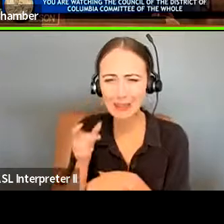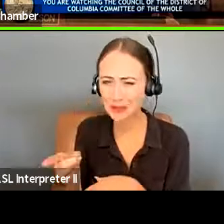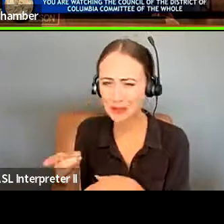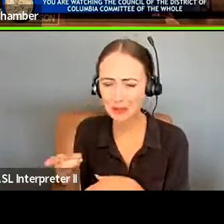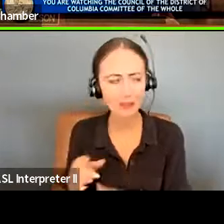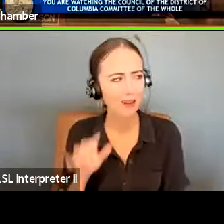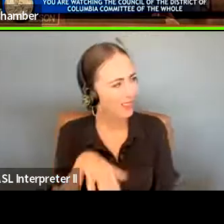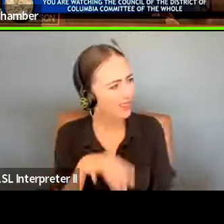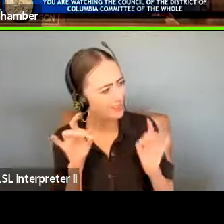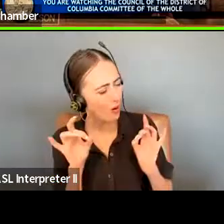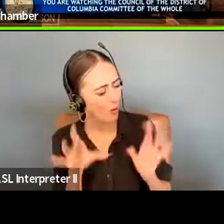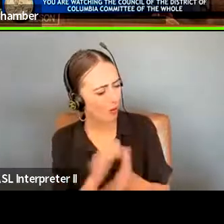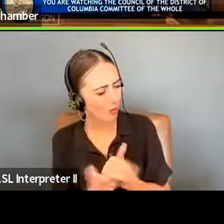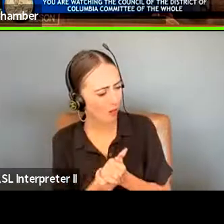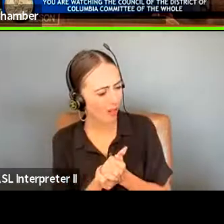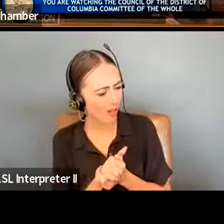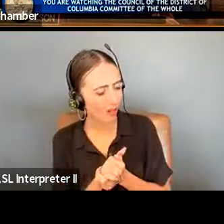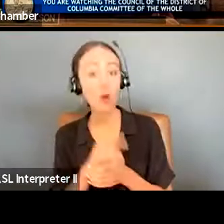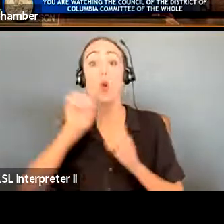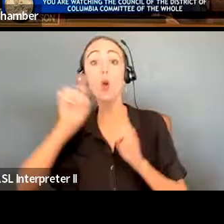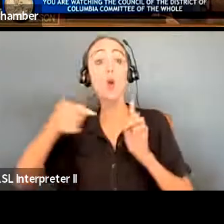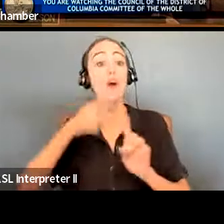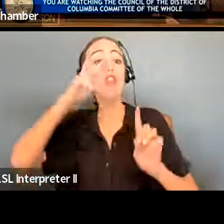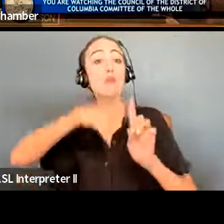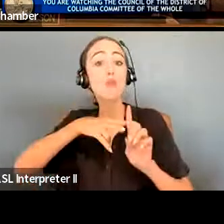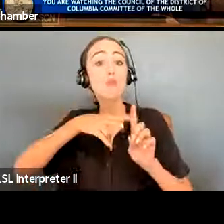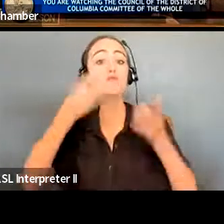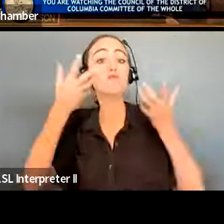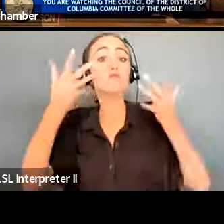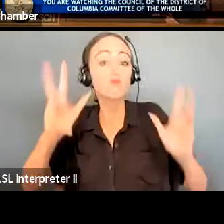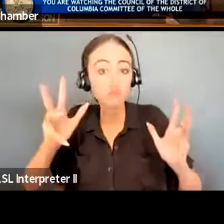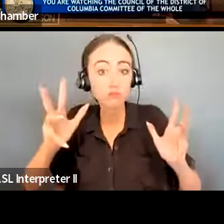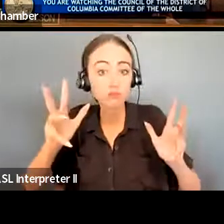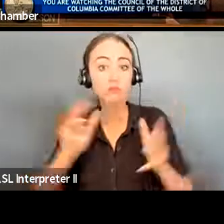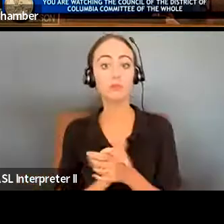That's horrible. Once the report is filed.